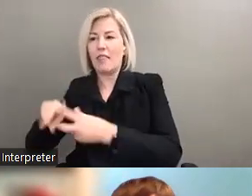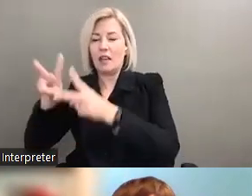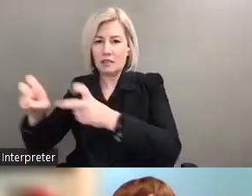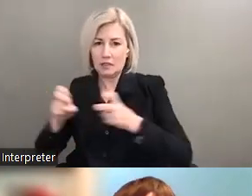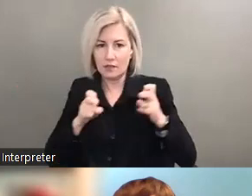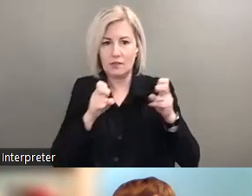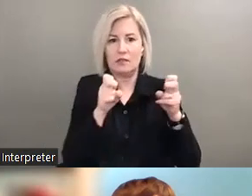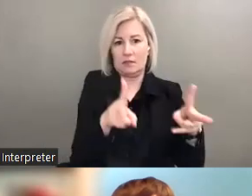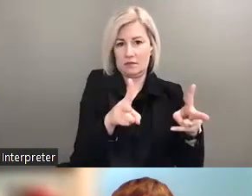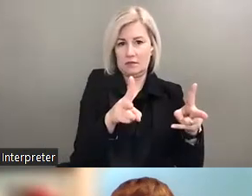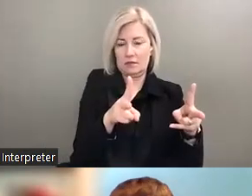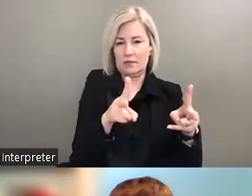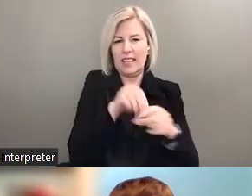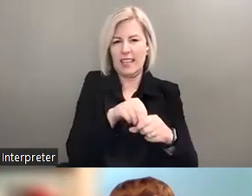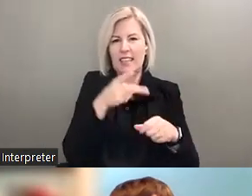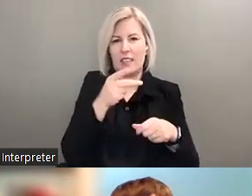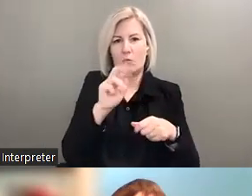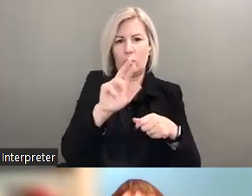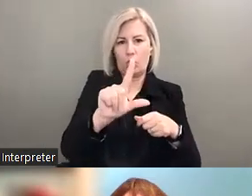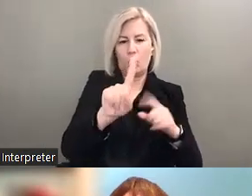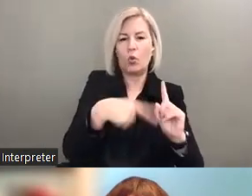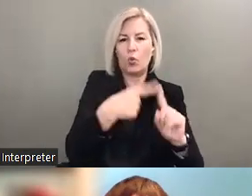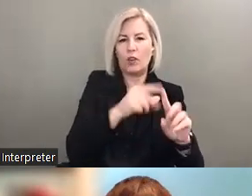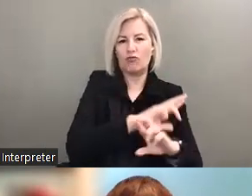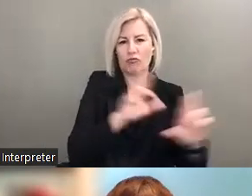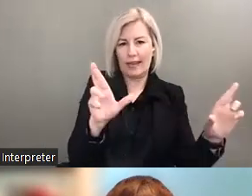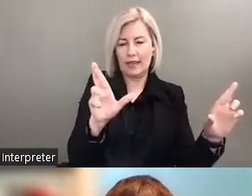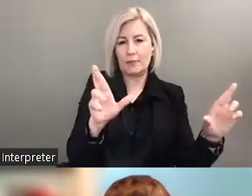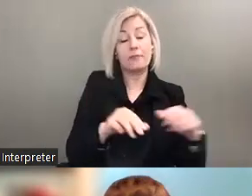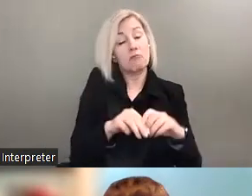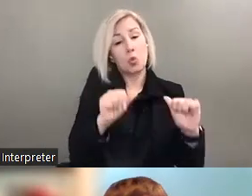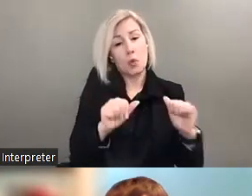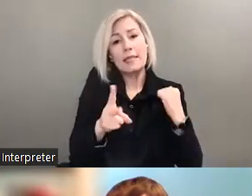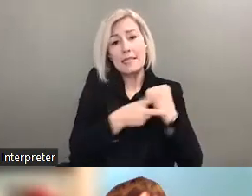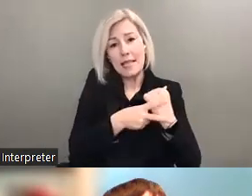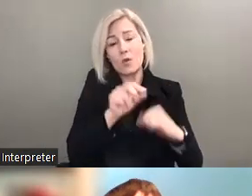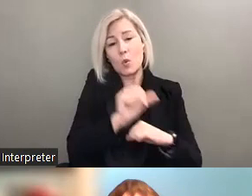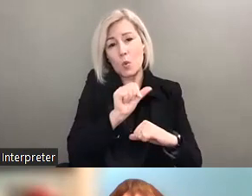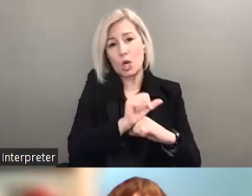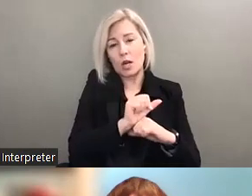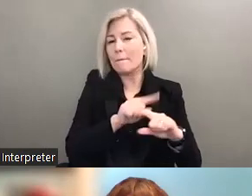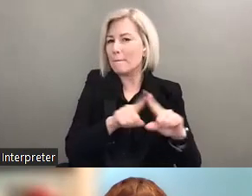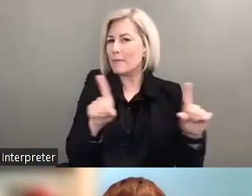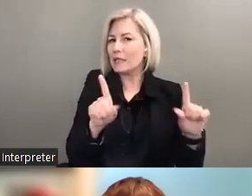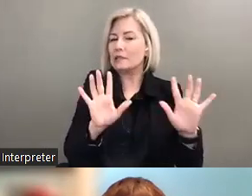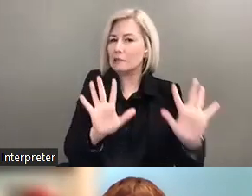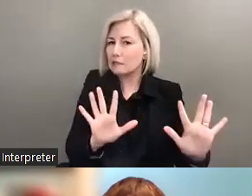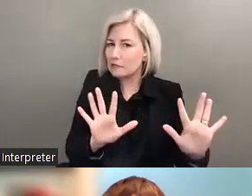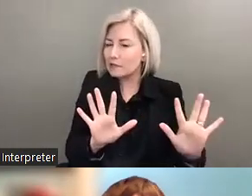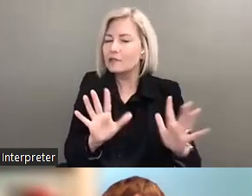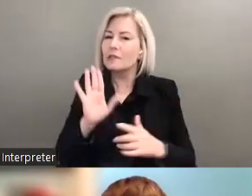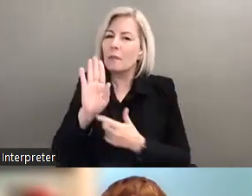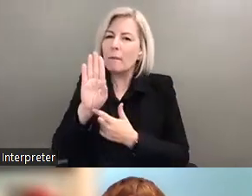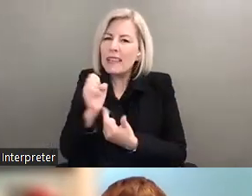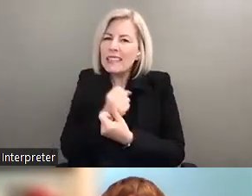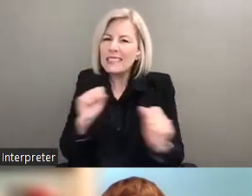Smart Simple portal when you're ready. You can save your work in the portal as we saw, but just in case your internet skips